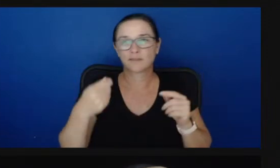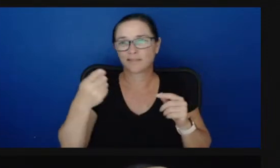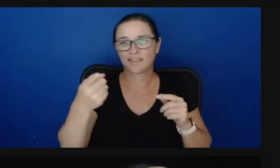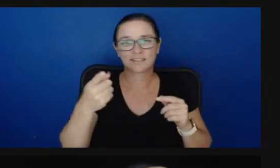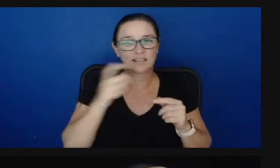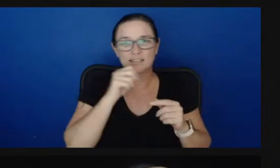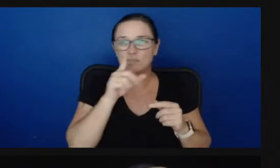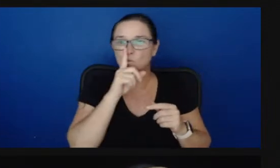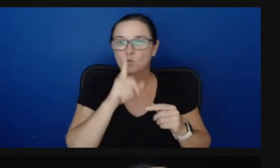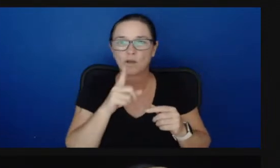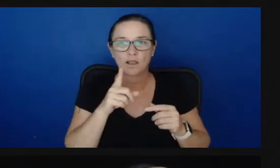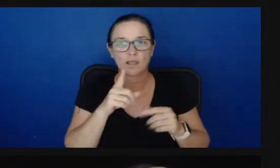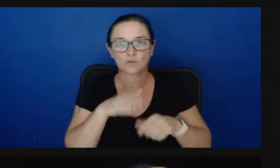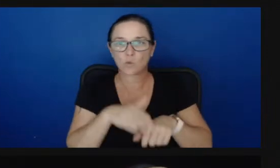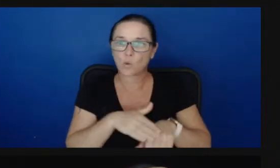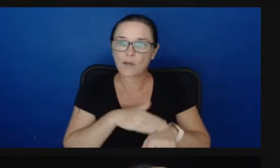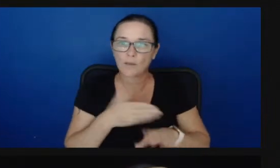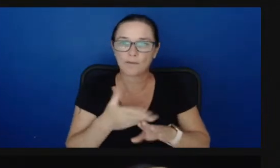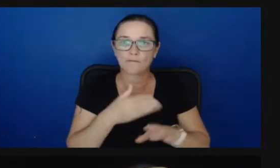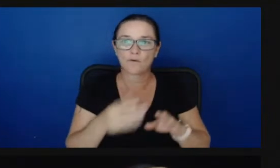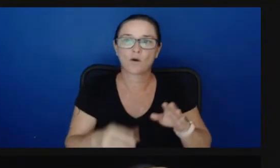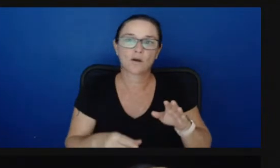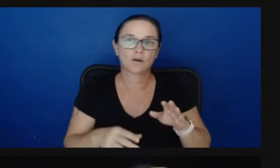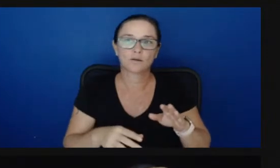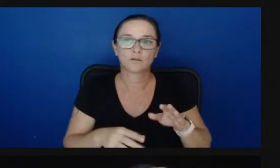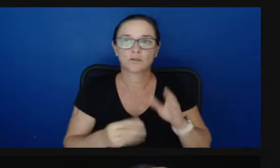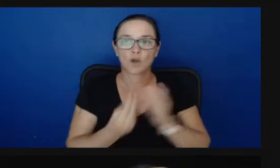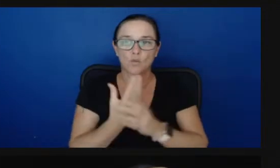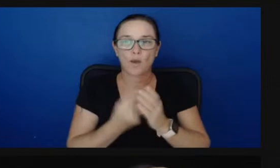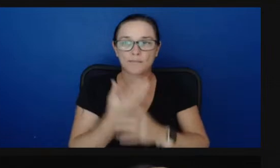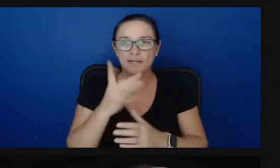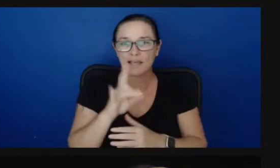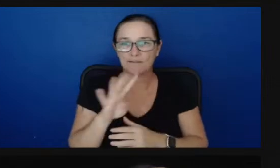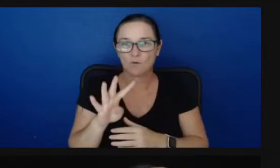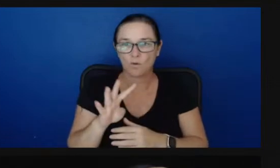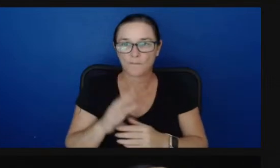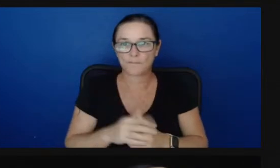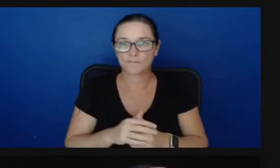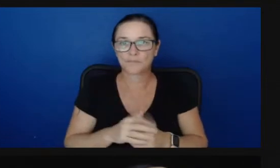down before erupting again in 84. After 84,